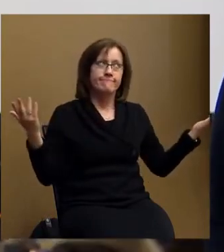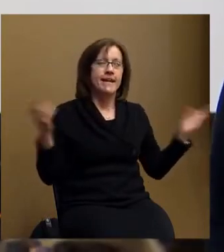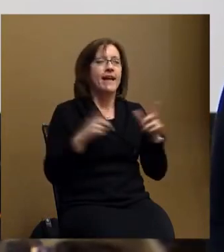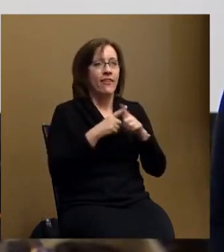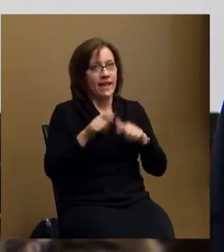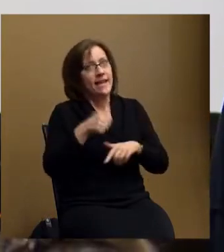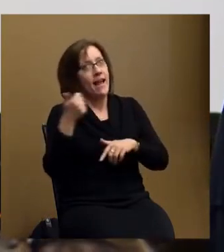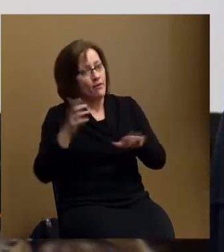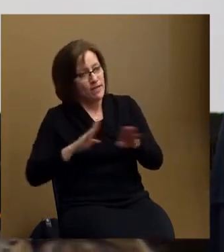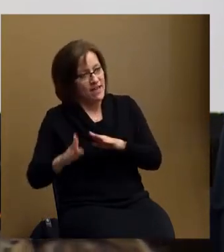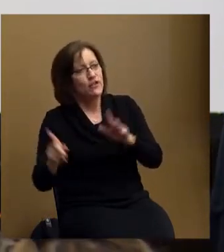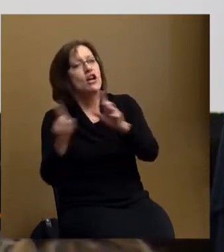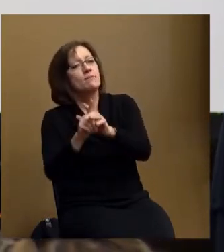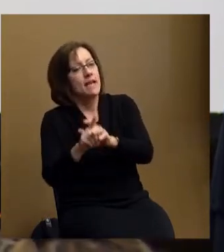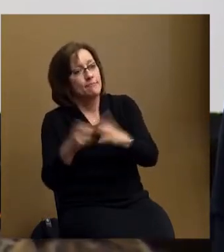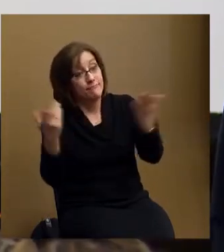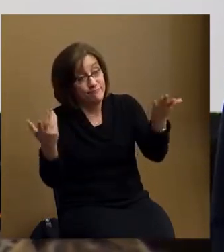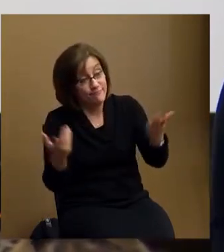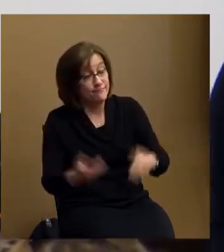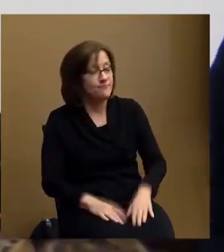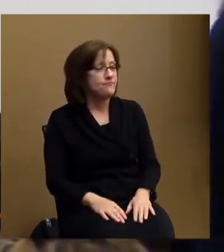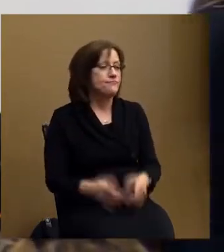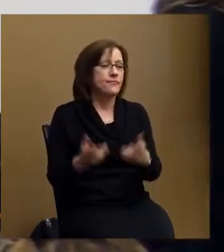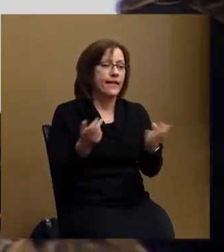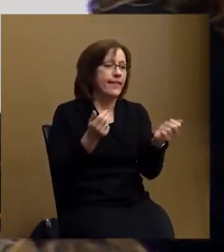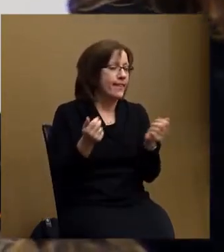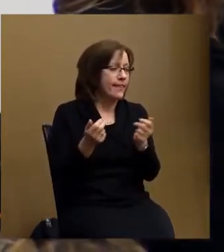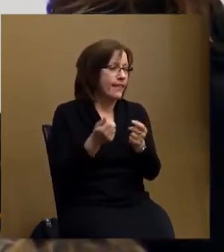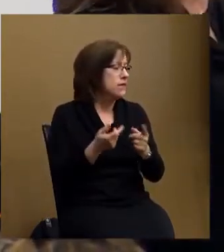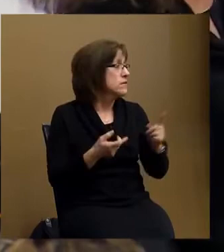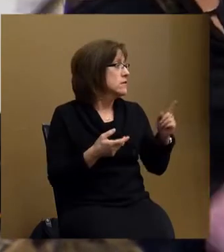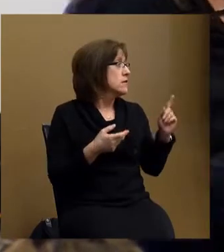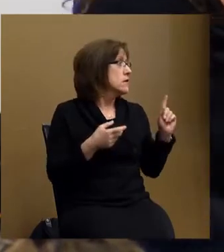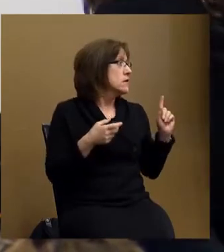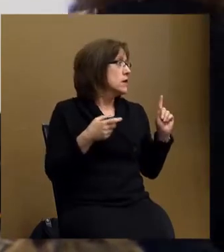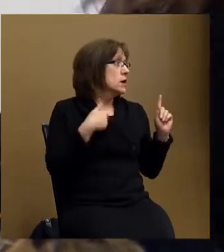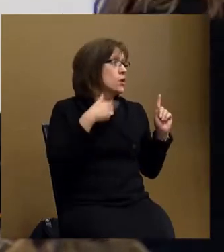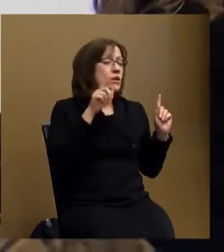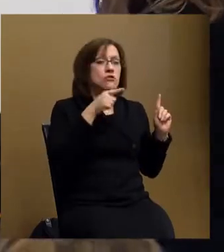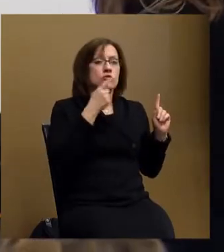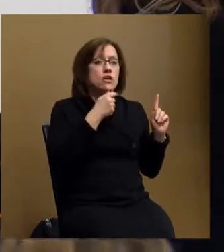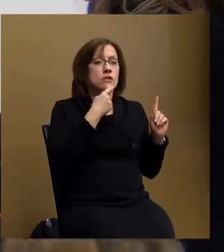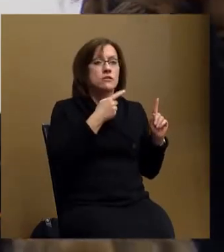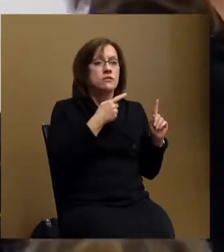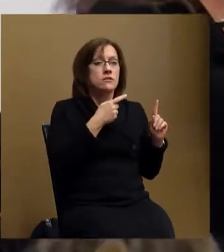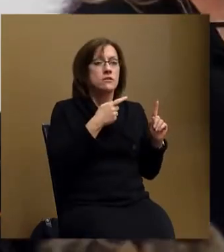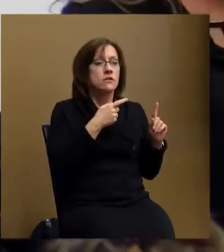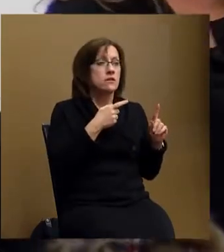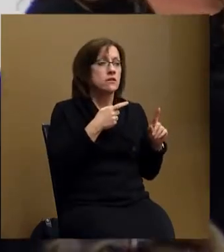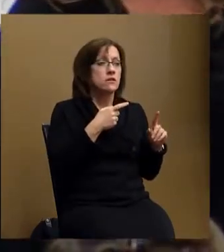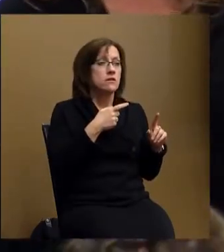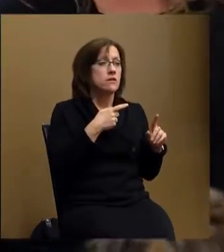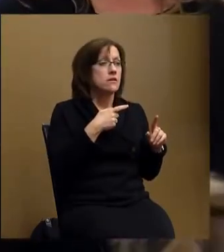behavior. Okay. But I think, and we'll just call out the elephant in the room